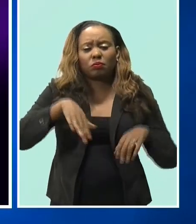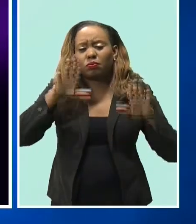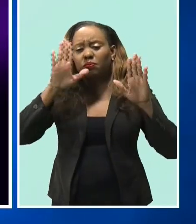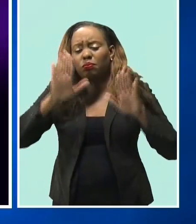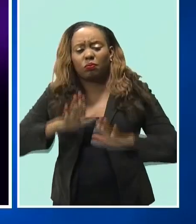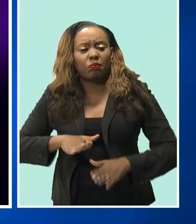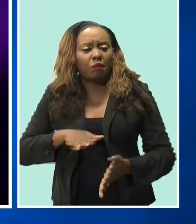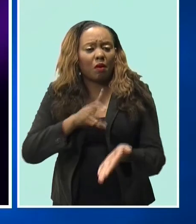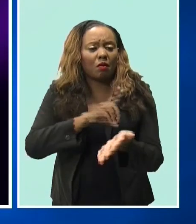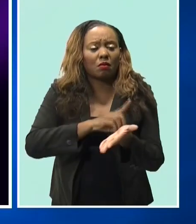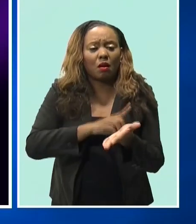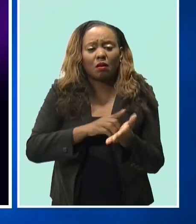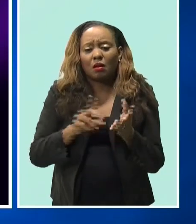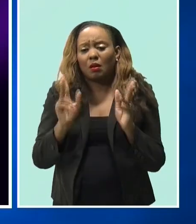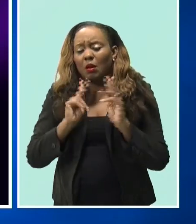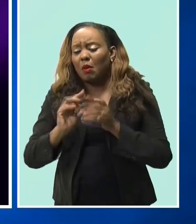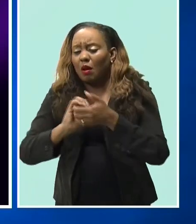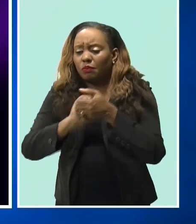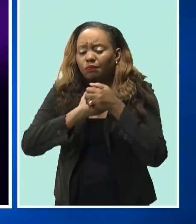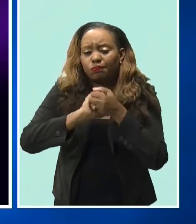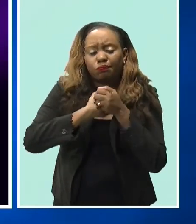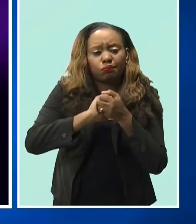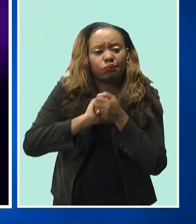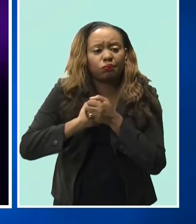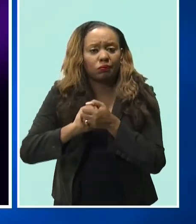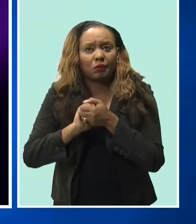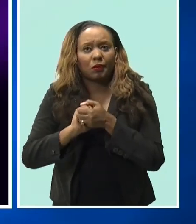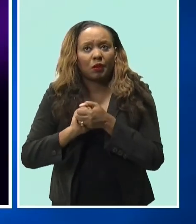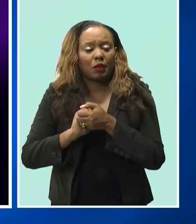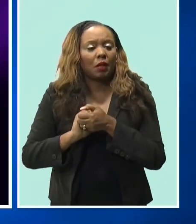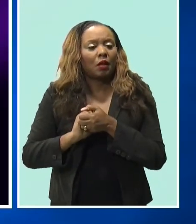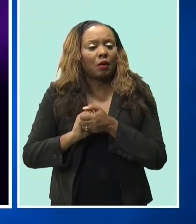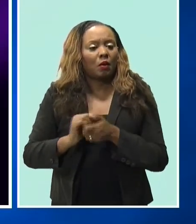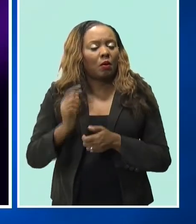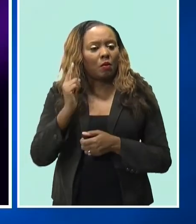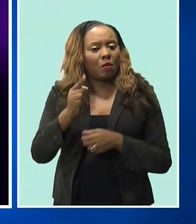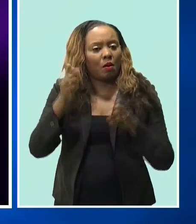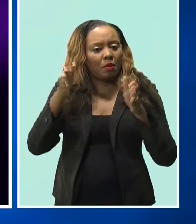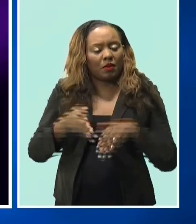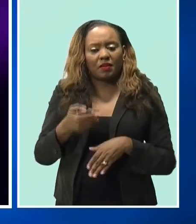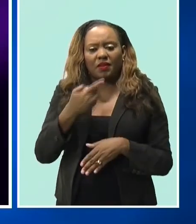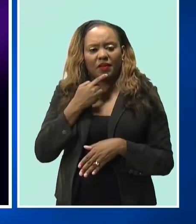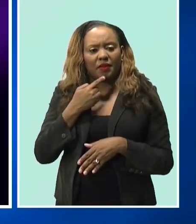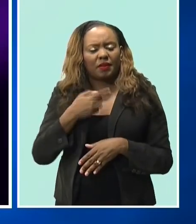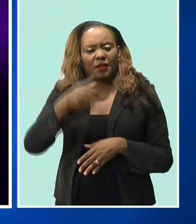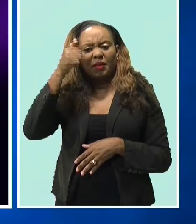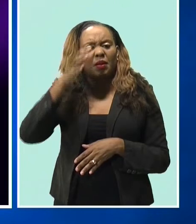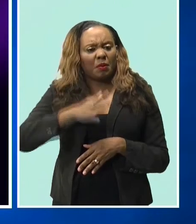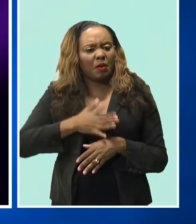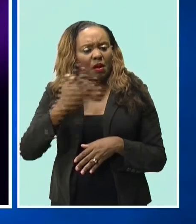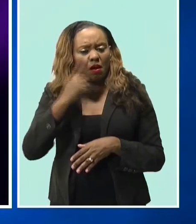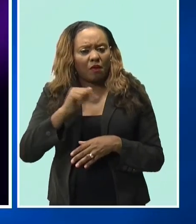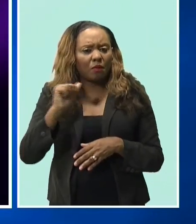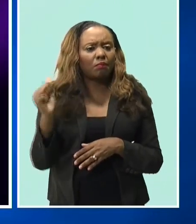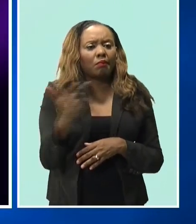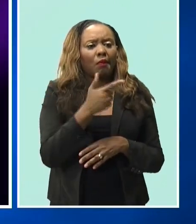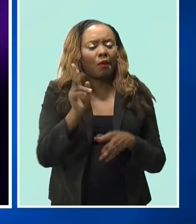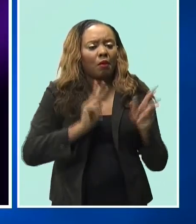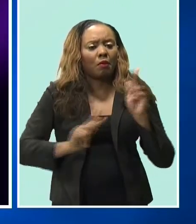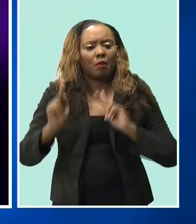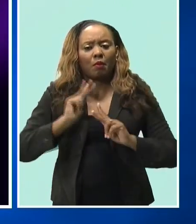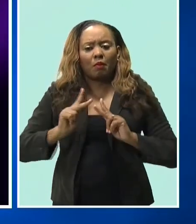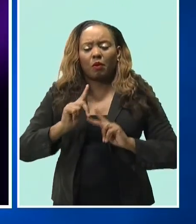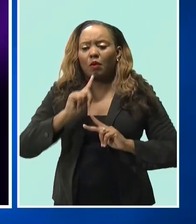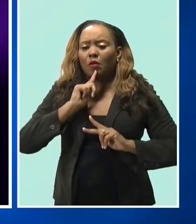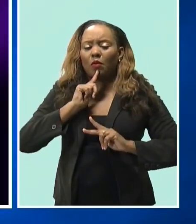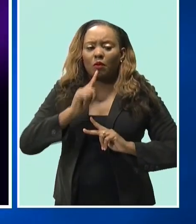medical community. Progressive Liberal Party leader Philip Davis called Dr. Ennias a man of all seasons, a national treasure, and a son